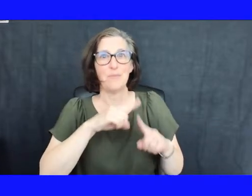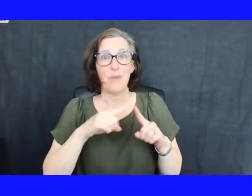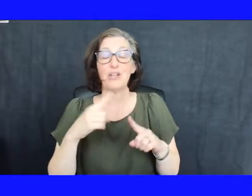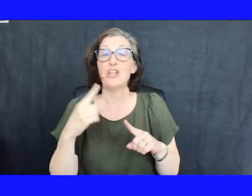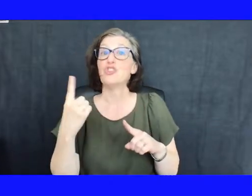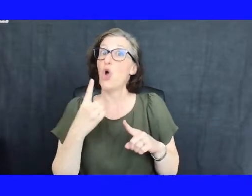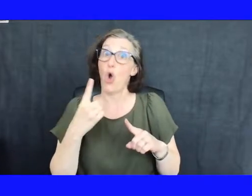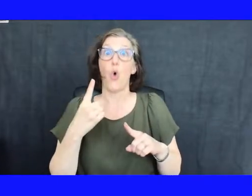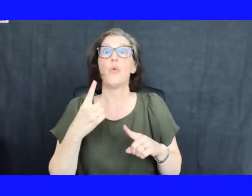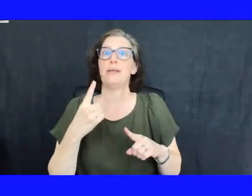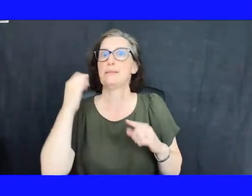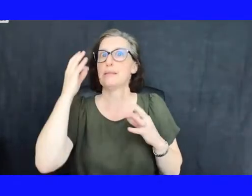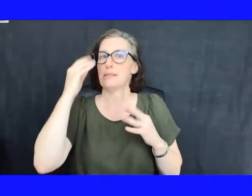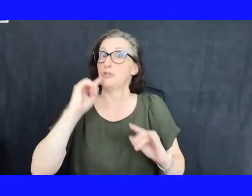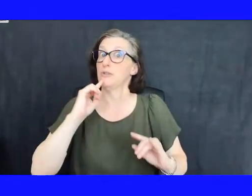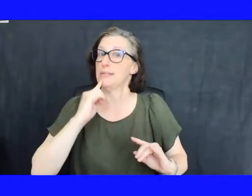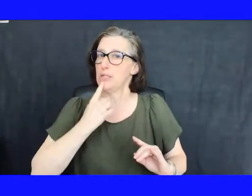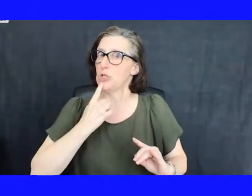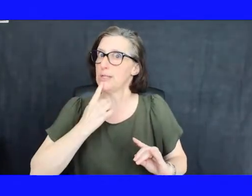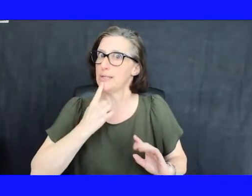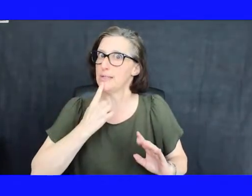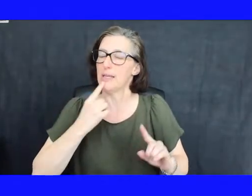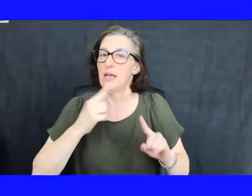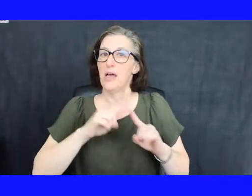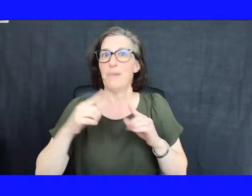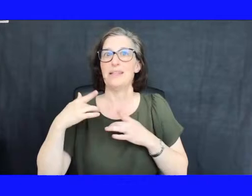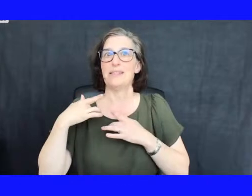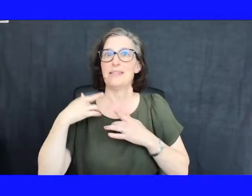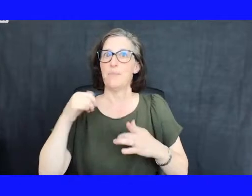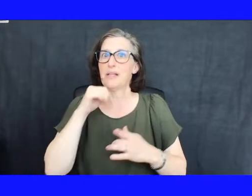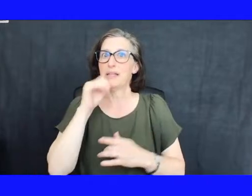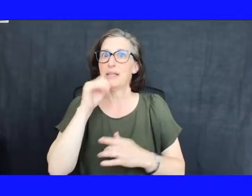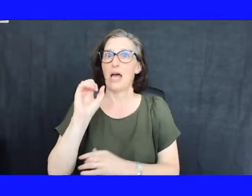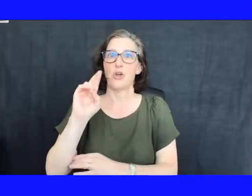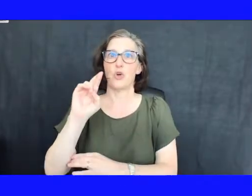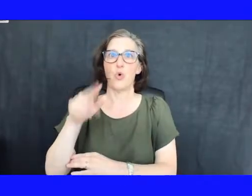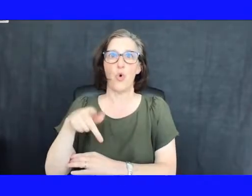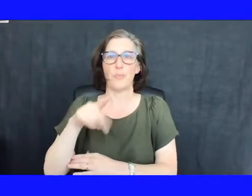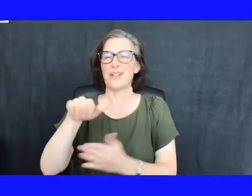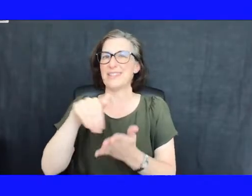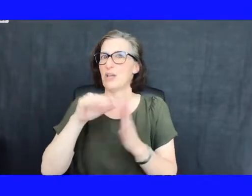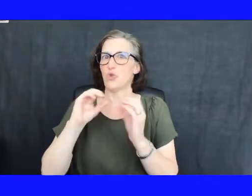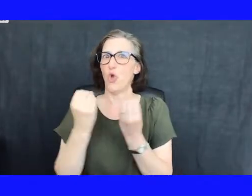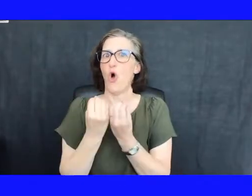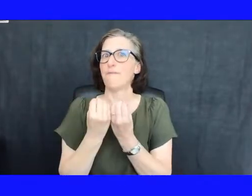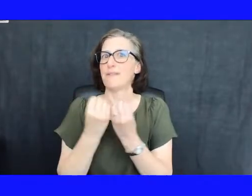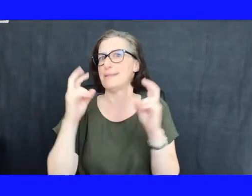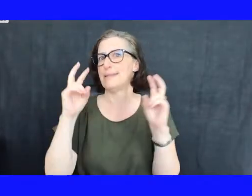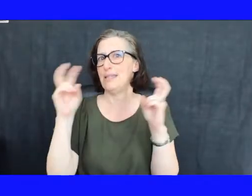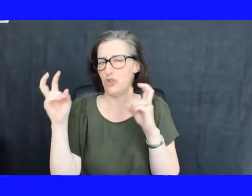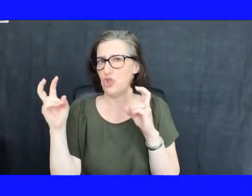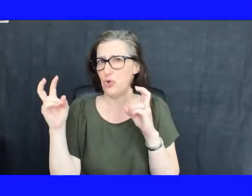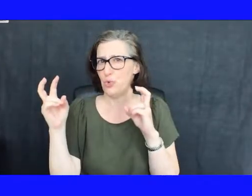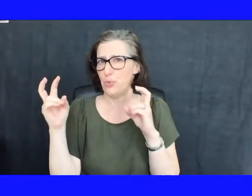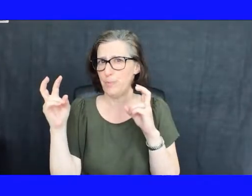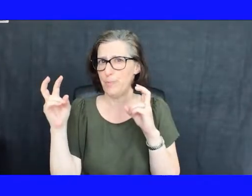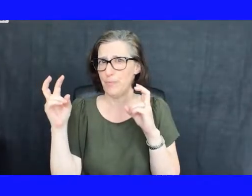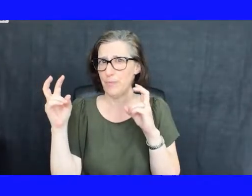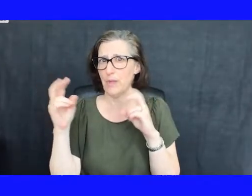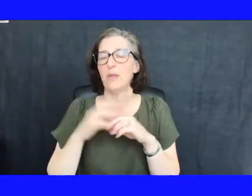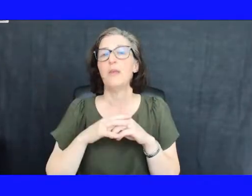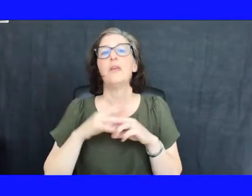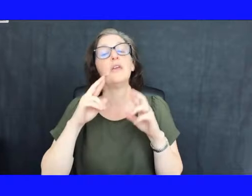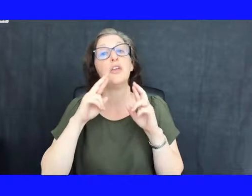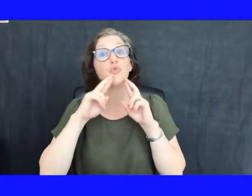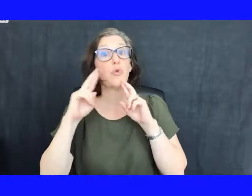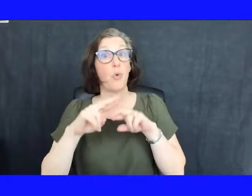think I will ask for that office, in fact, to do the